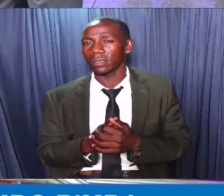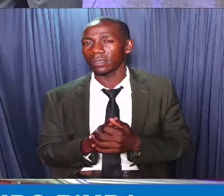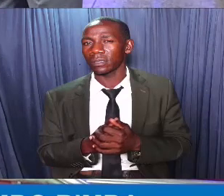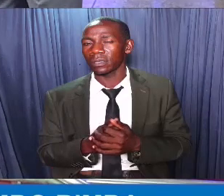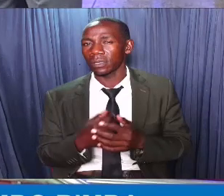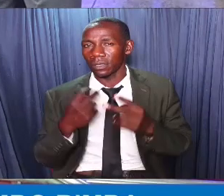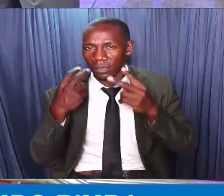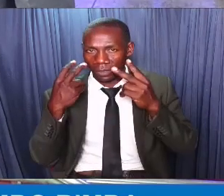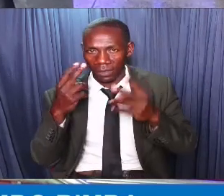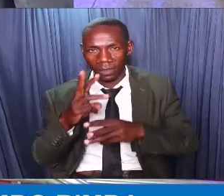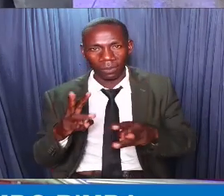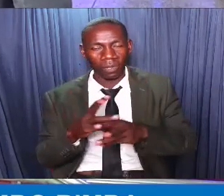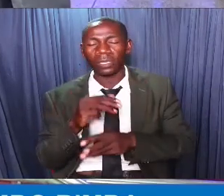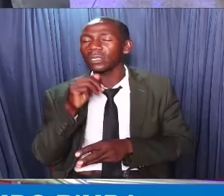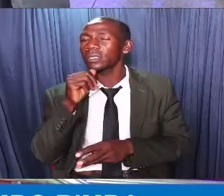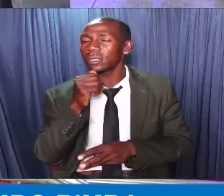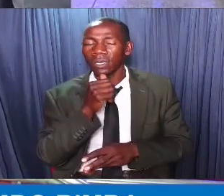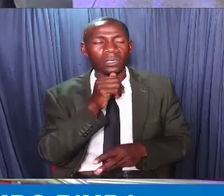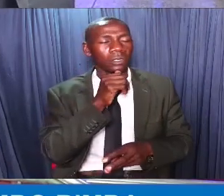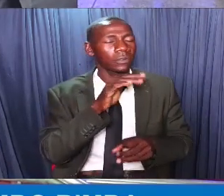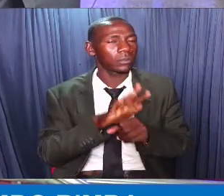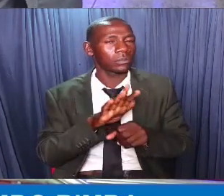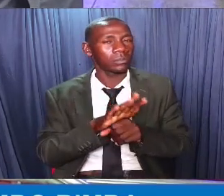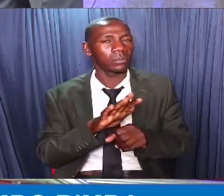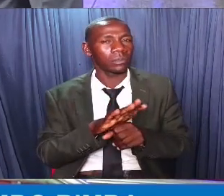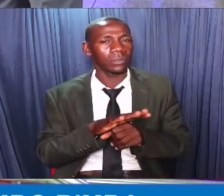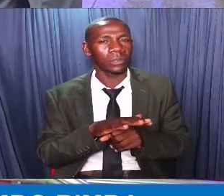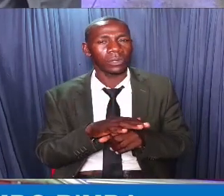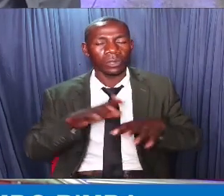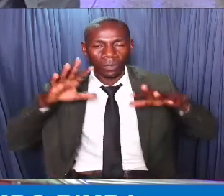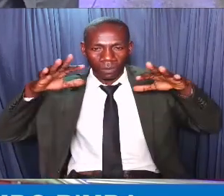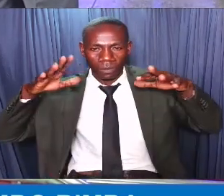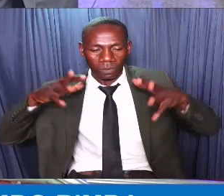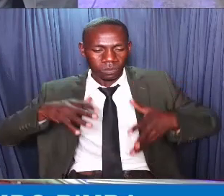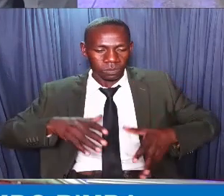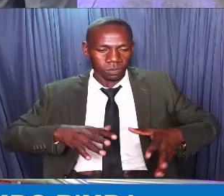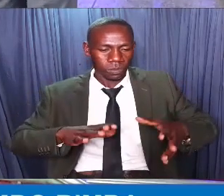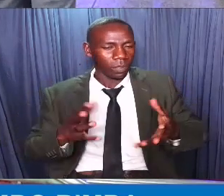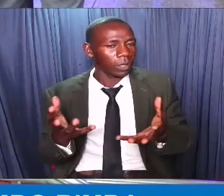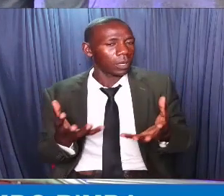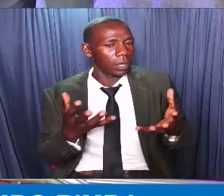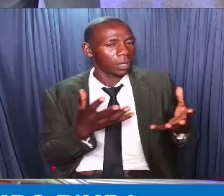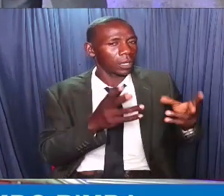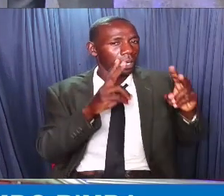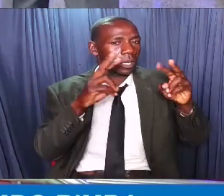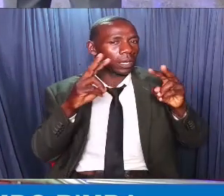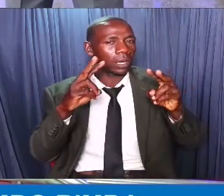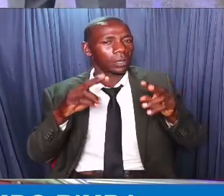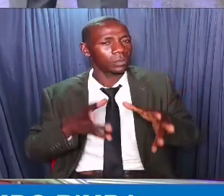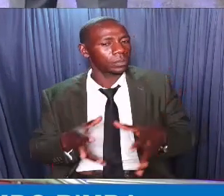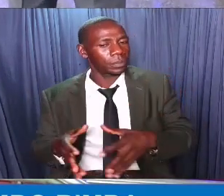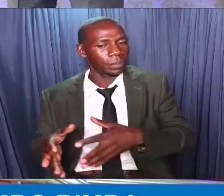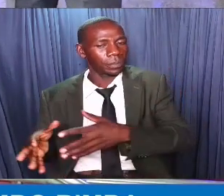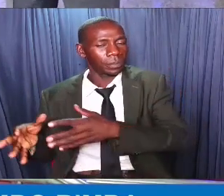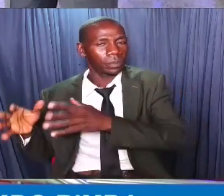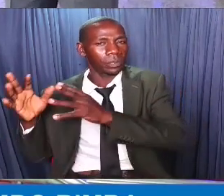Ndio mtaona ulimwengu tabu yote. That's why you see problems in this world. Leo mtaona mafuriko yanakuja yanafagia nyumba na kila kitu. You see floods coming and flooding